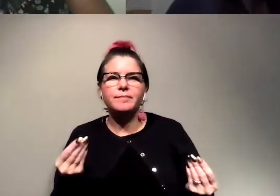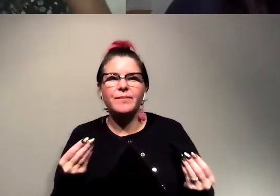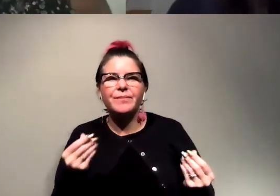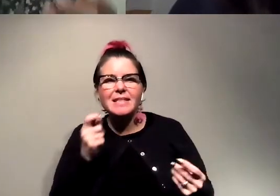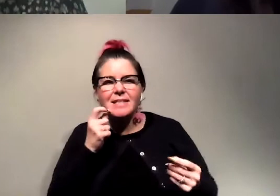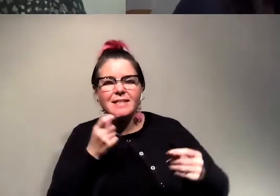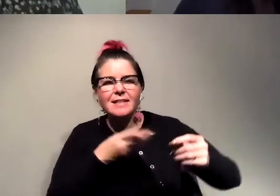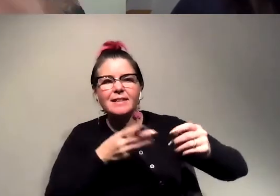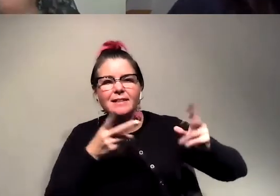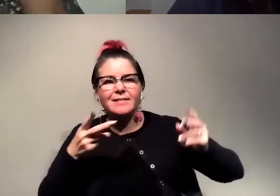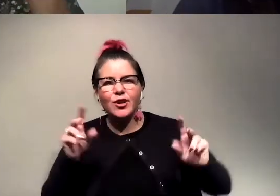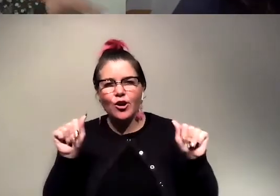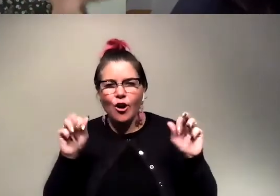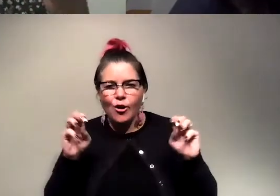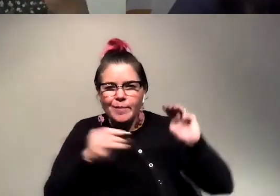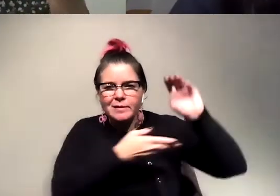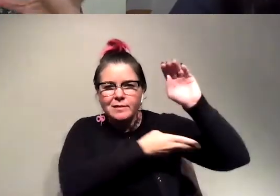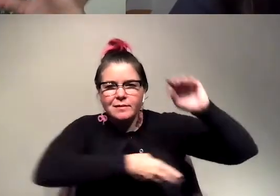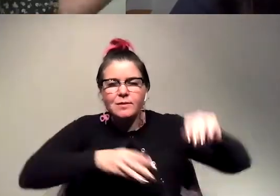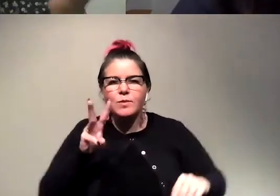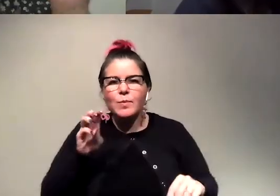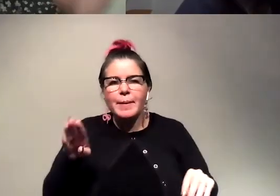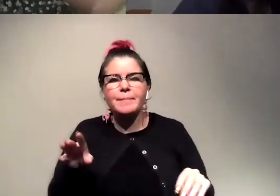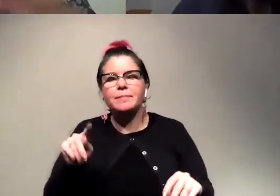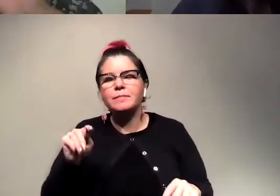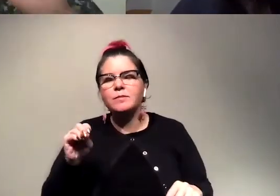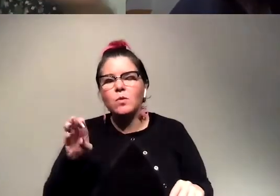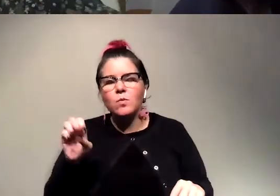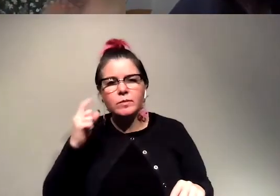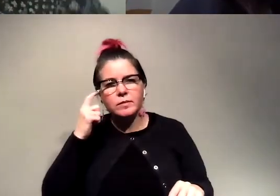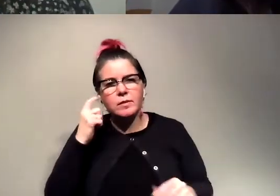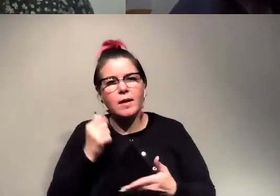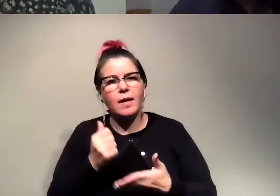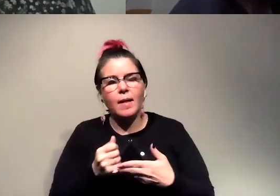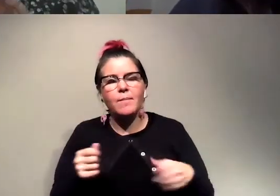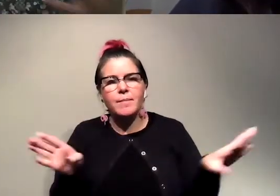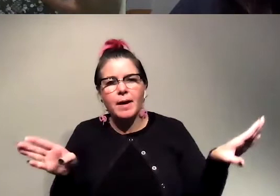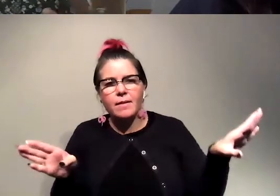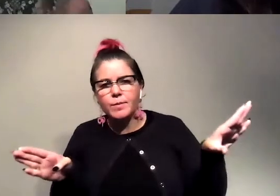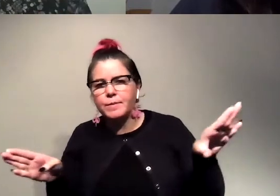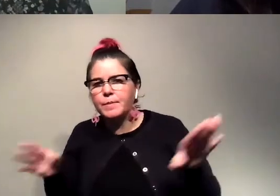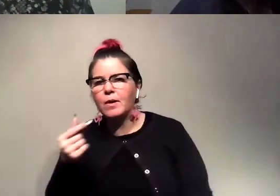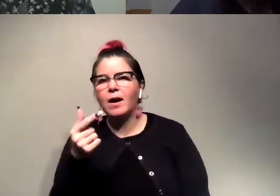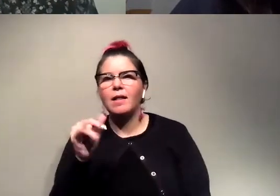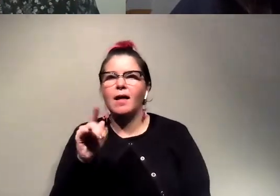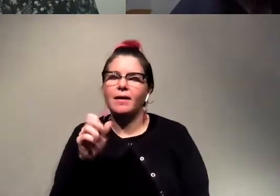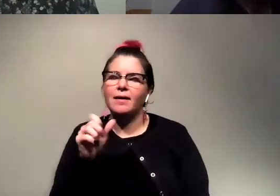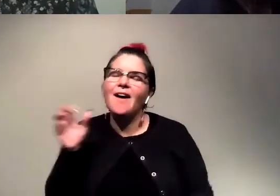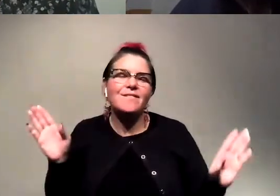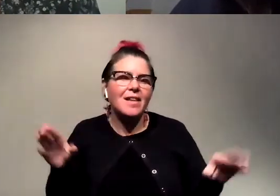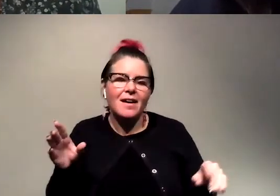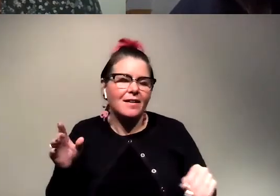their arms, webbed toes to help them like just glide through. So it's not as